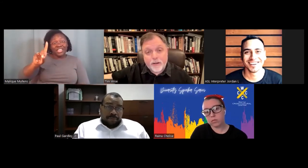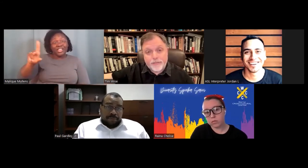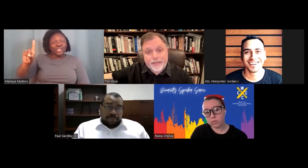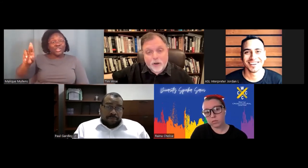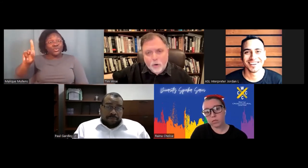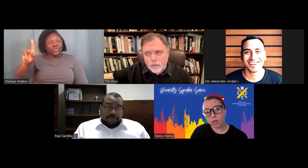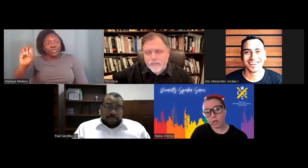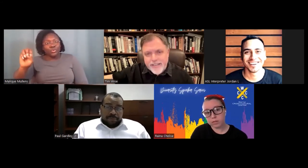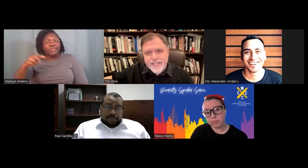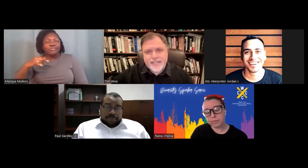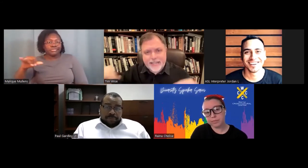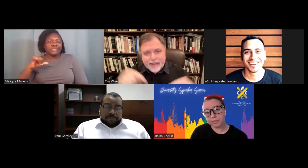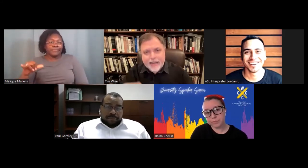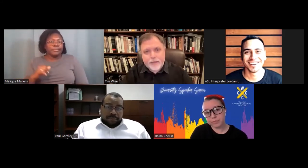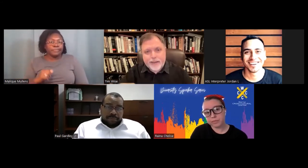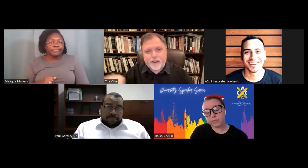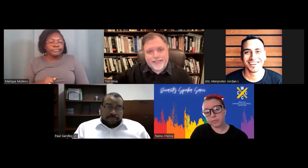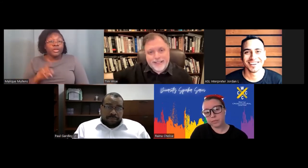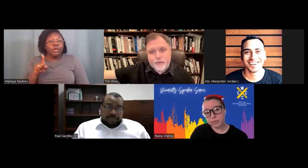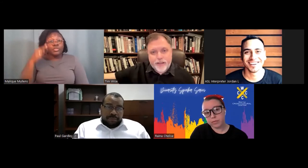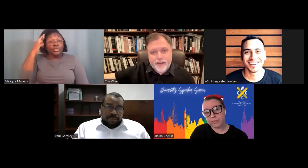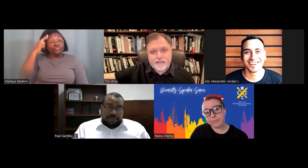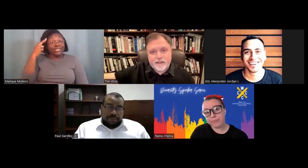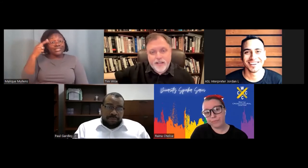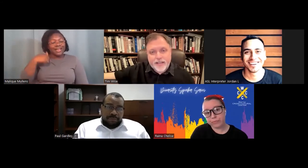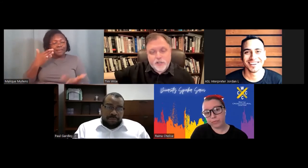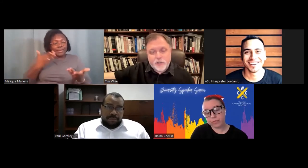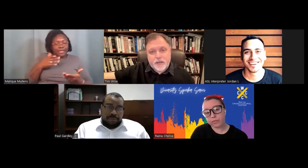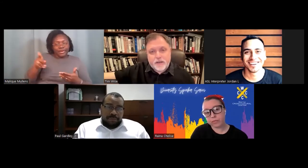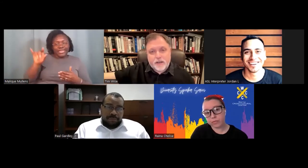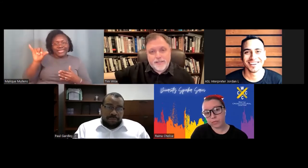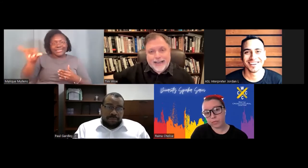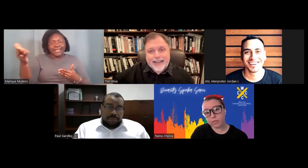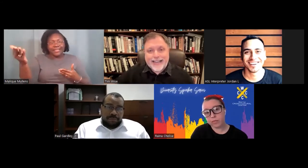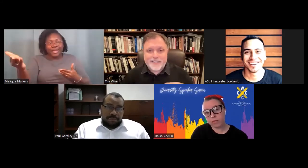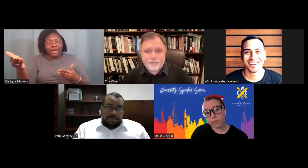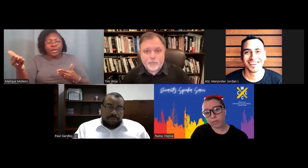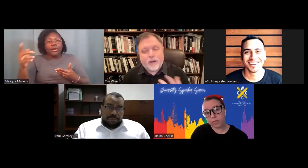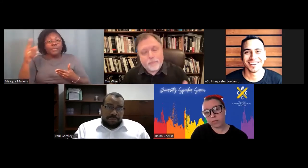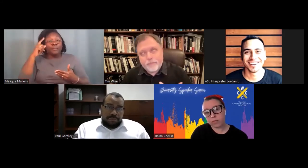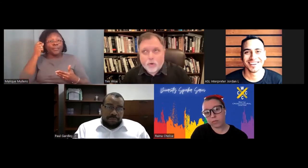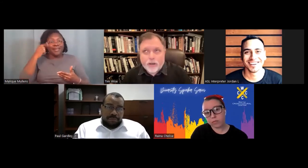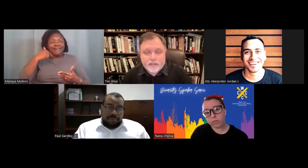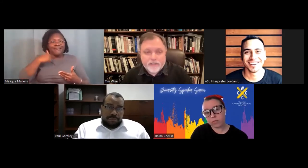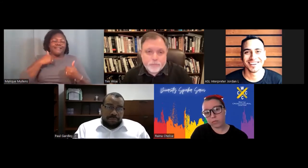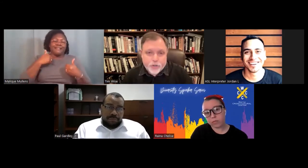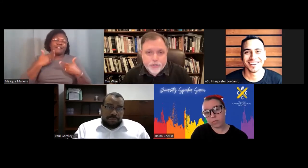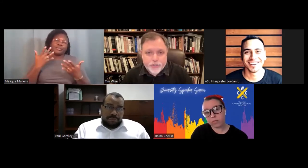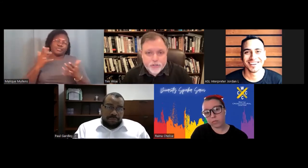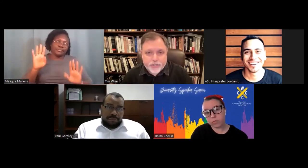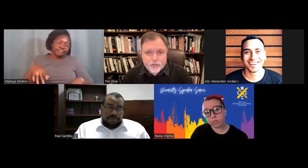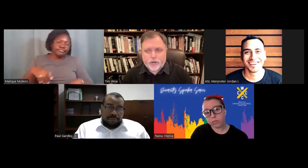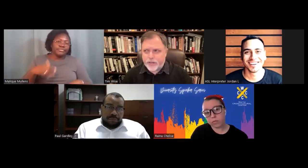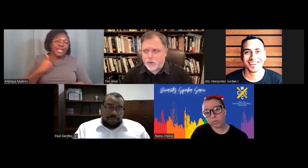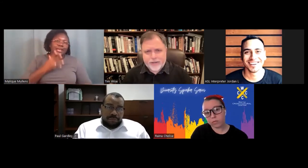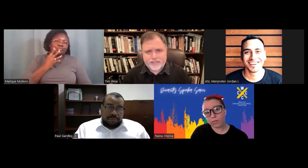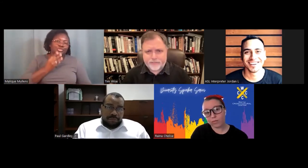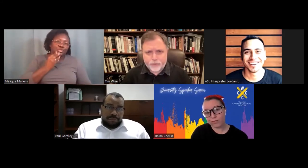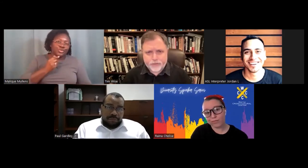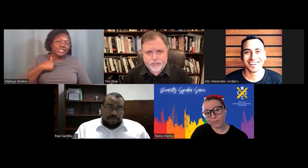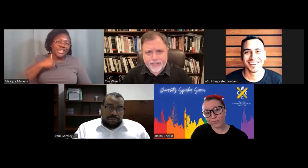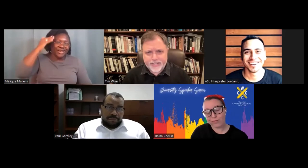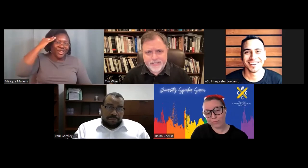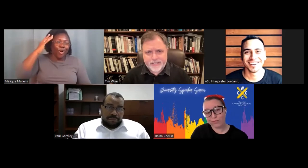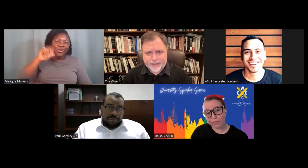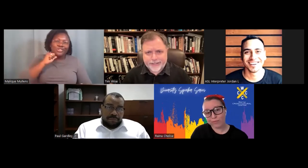remember that the only reason that I'm here and they're there is because I had some, well, I mean, one, I'm Jewish, so I sort of know not to